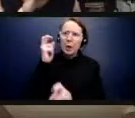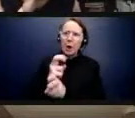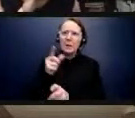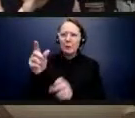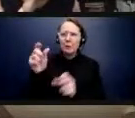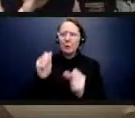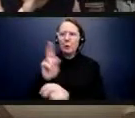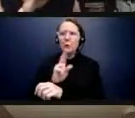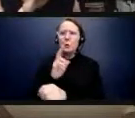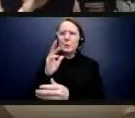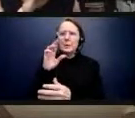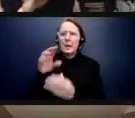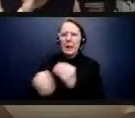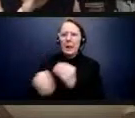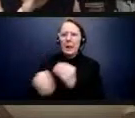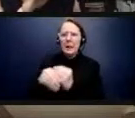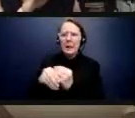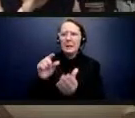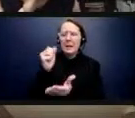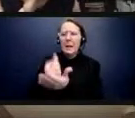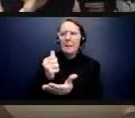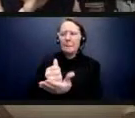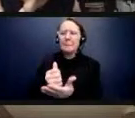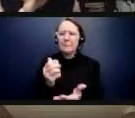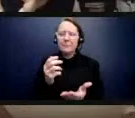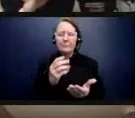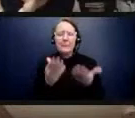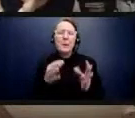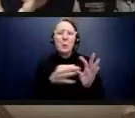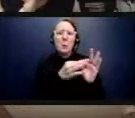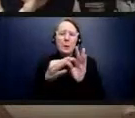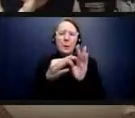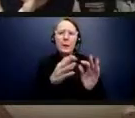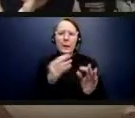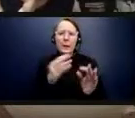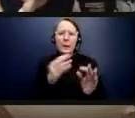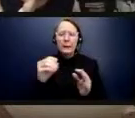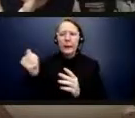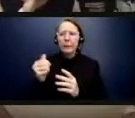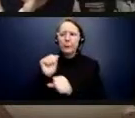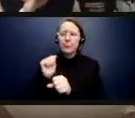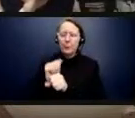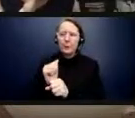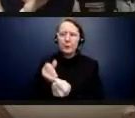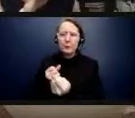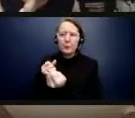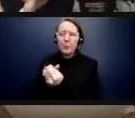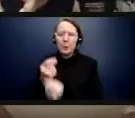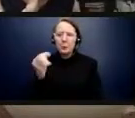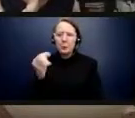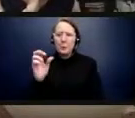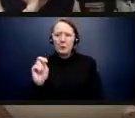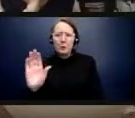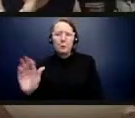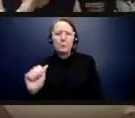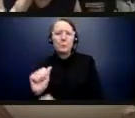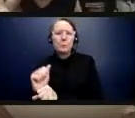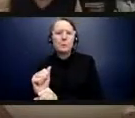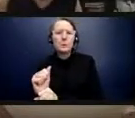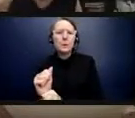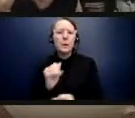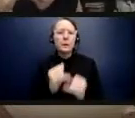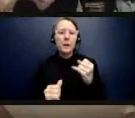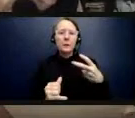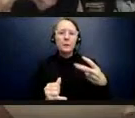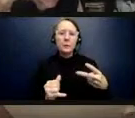some additional help there, some capacity for coordination and other efforts. These last two are proposed for our